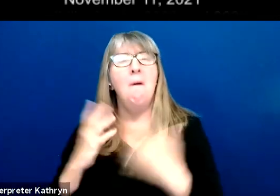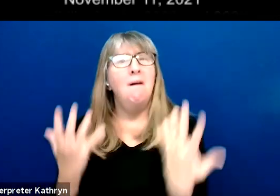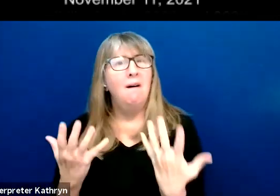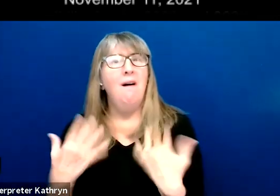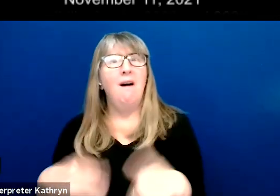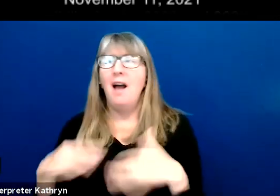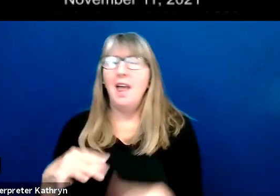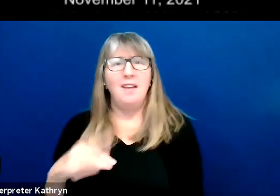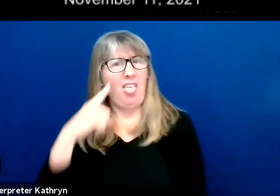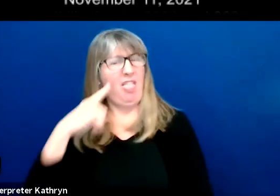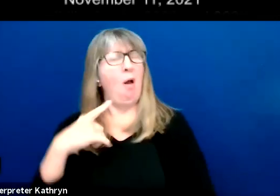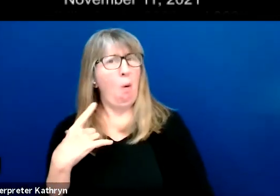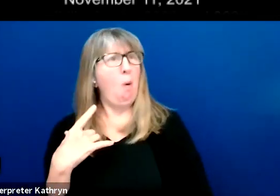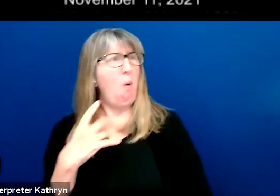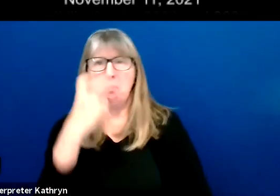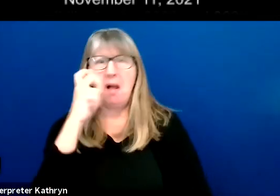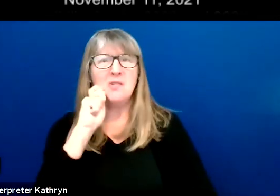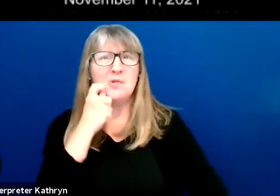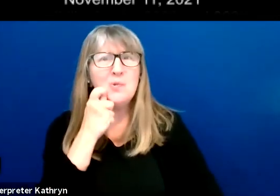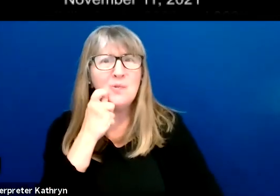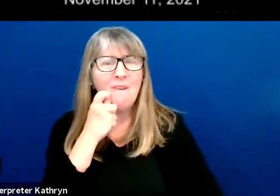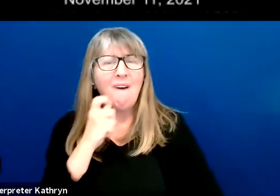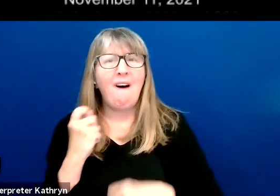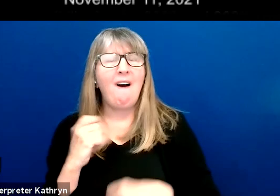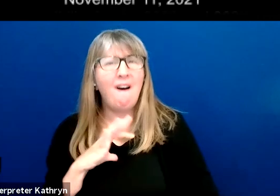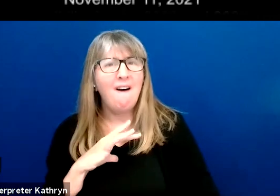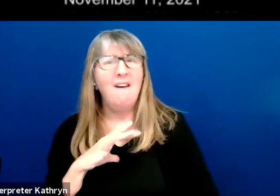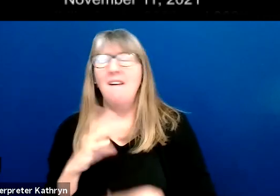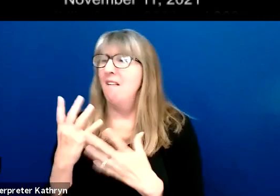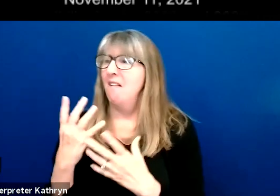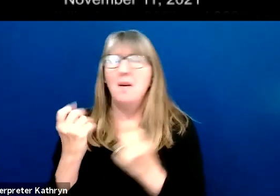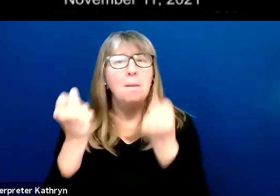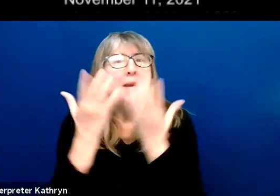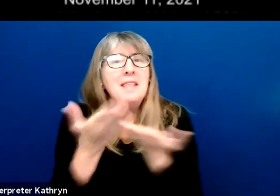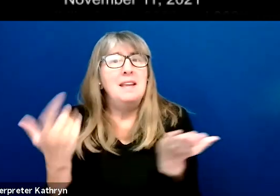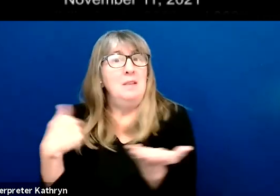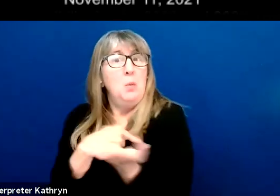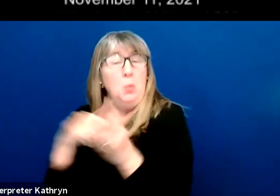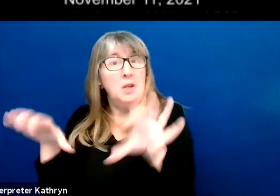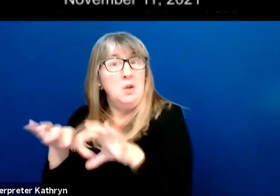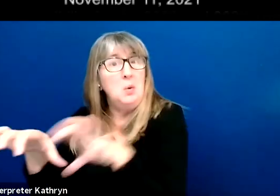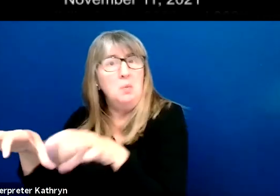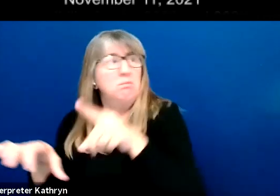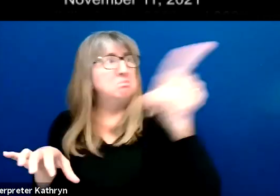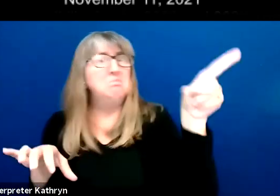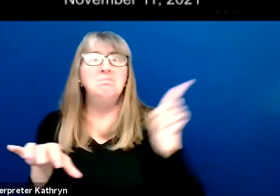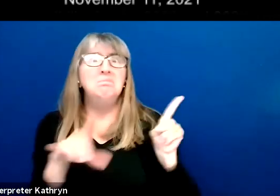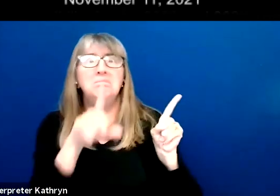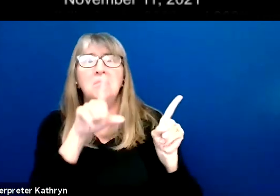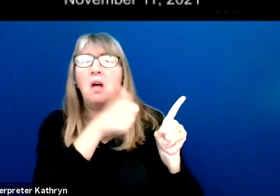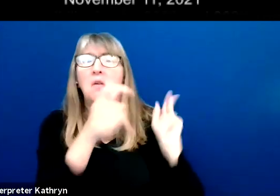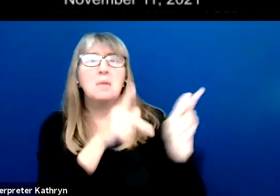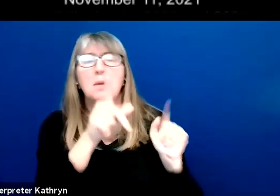to be blind, and there were things that we were doing that other people weren't doing, that